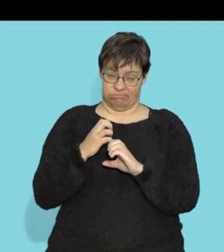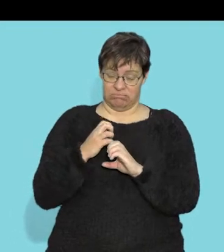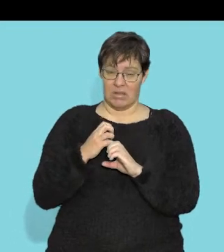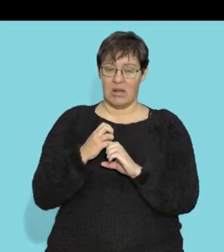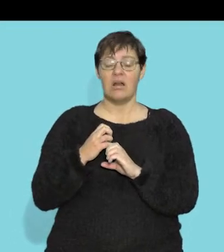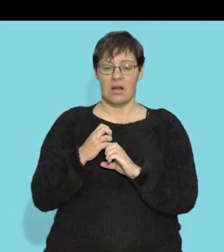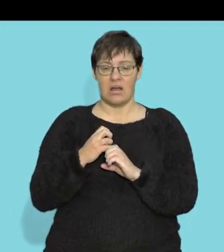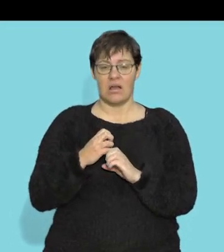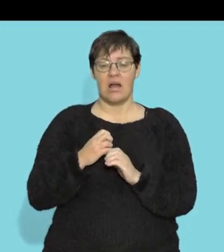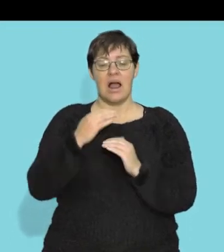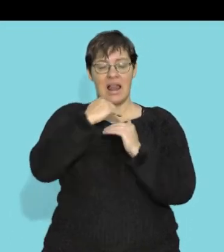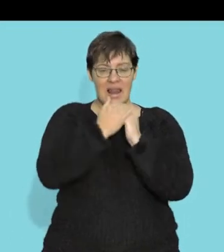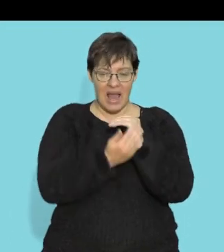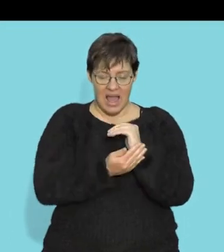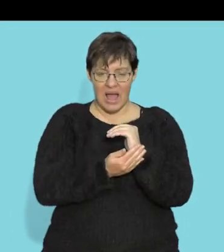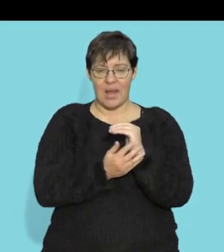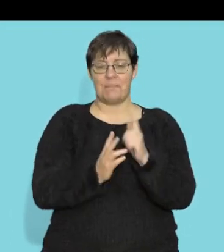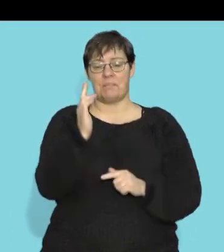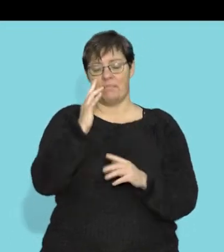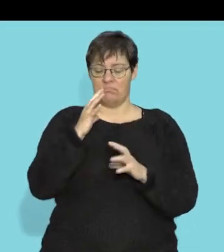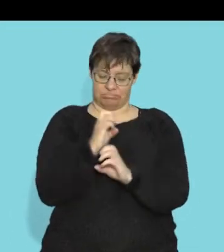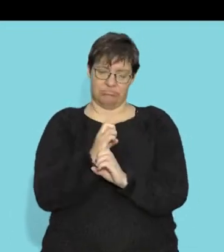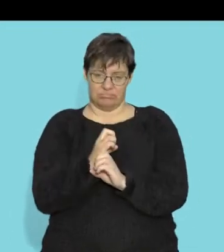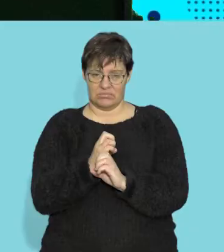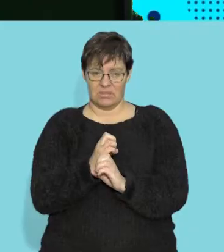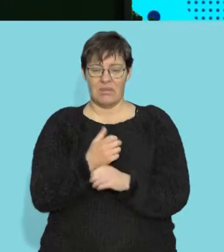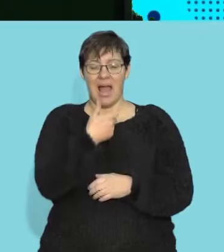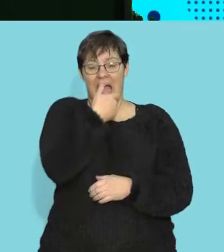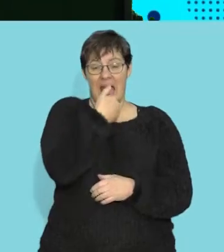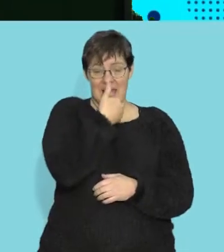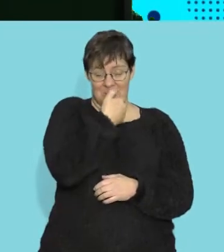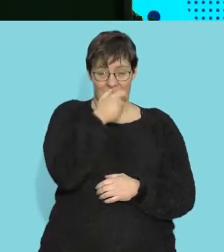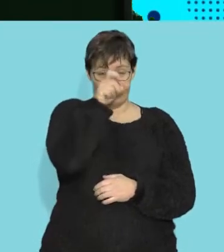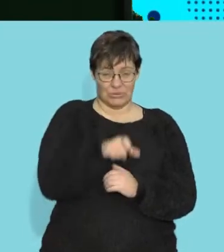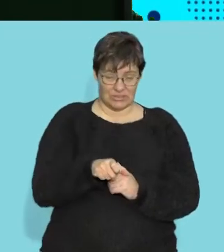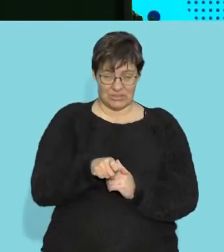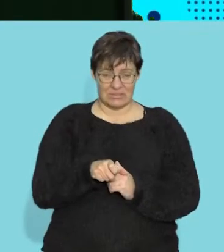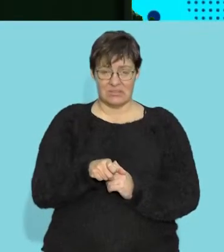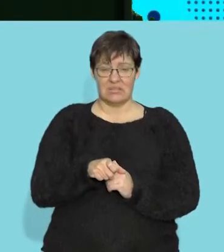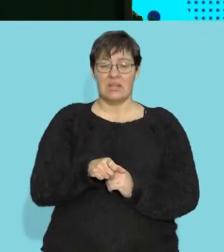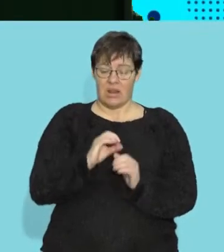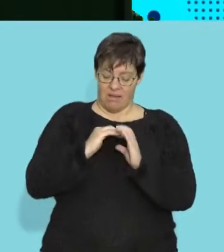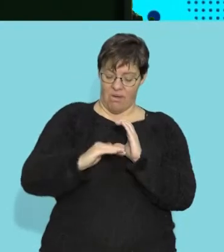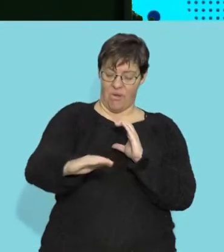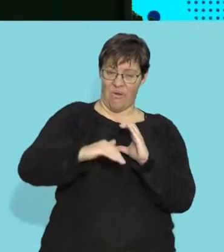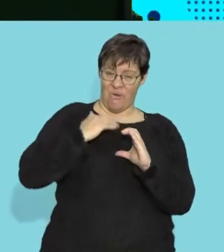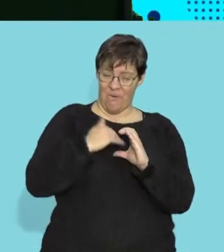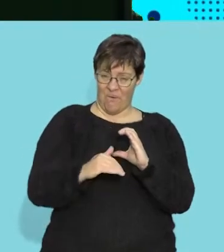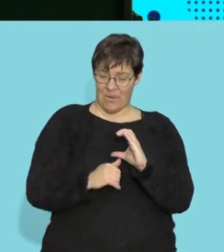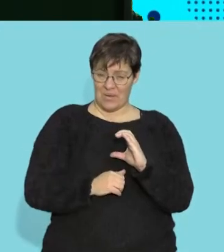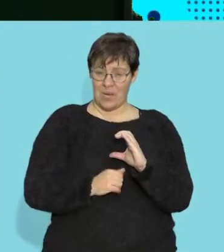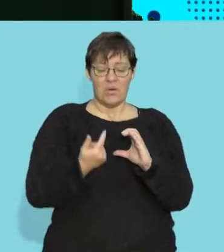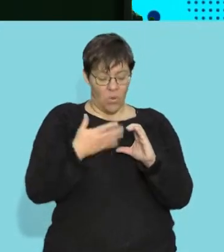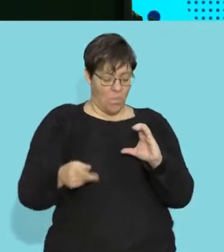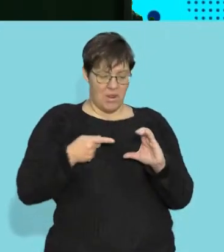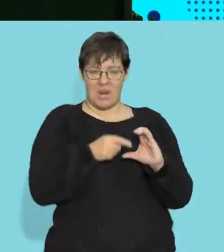lining, all right? So what happens if you're an asthmatic? The tubes, remember the flow of air, the tubes must be open.